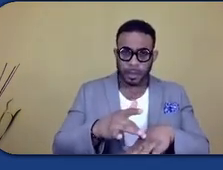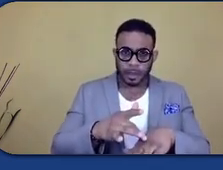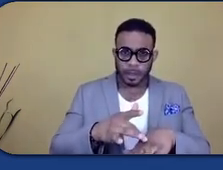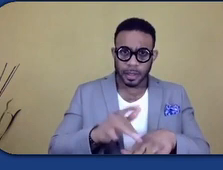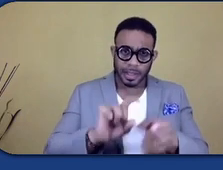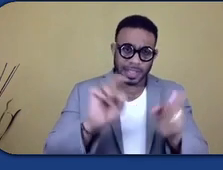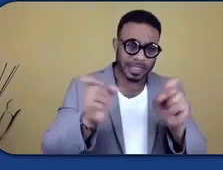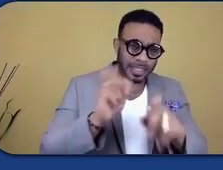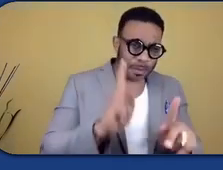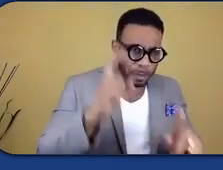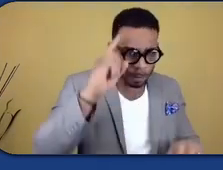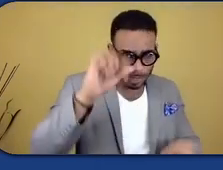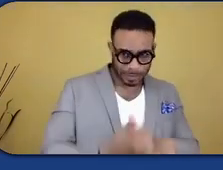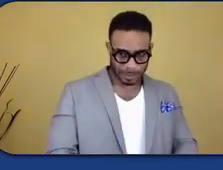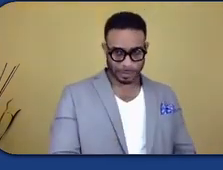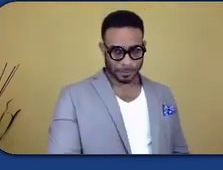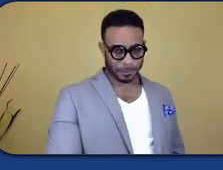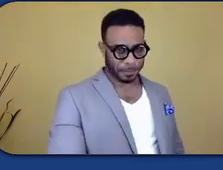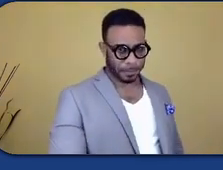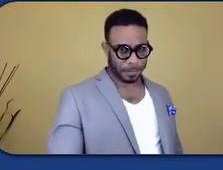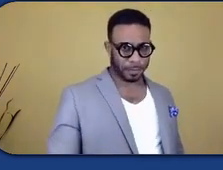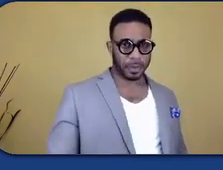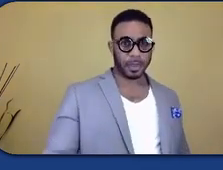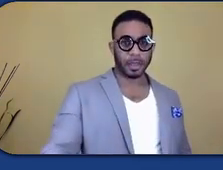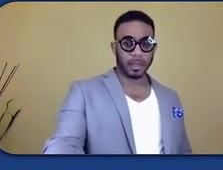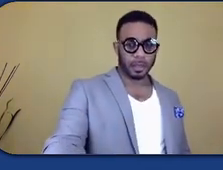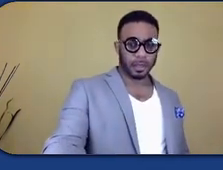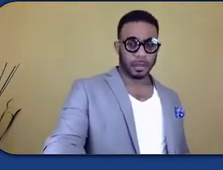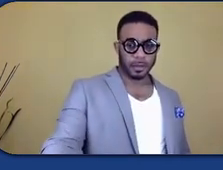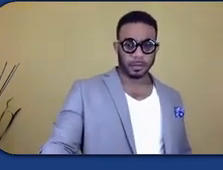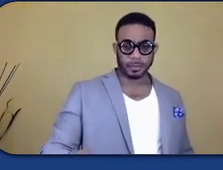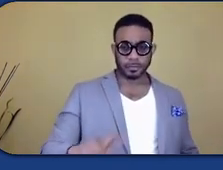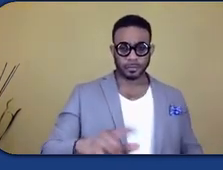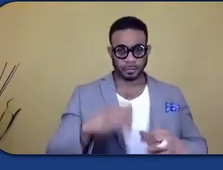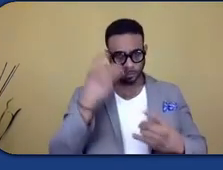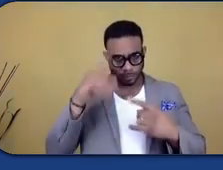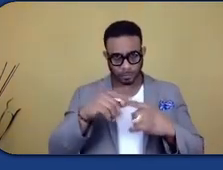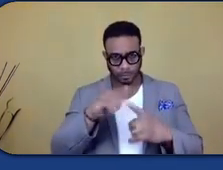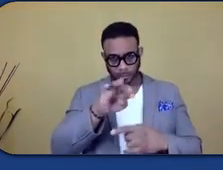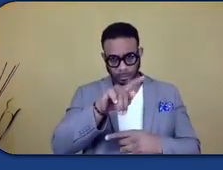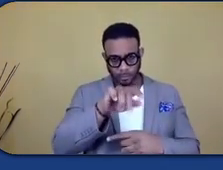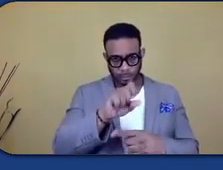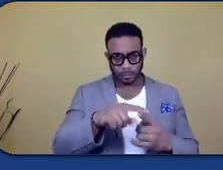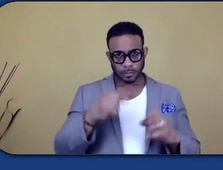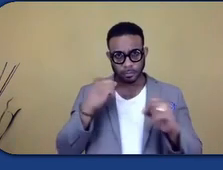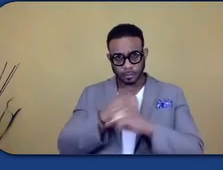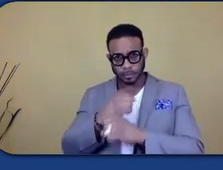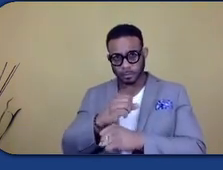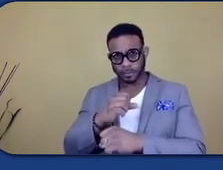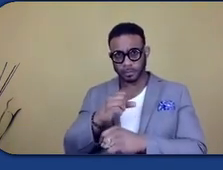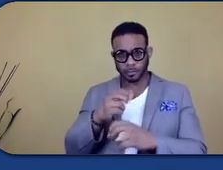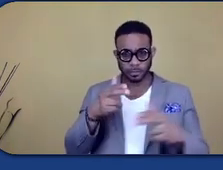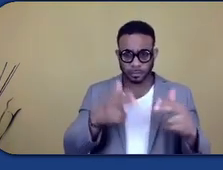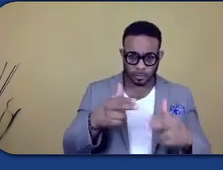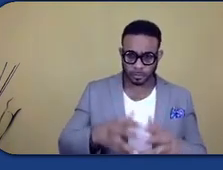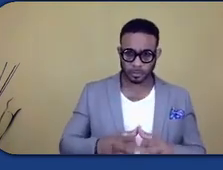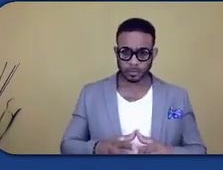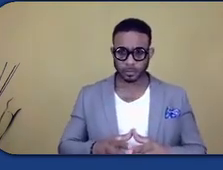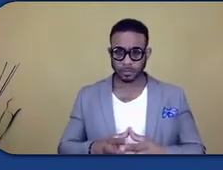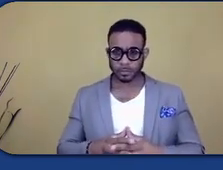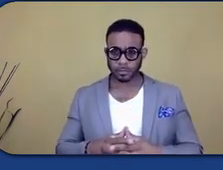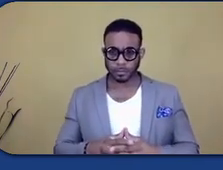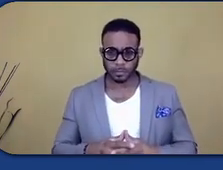create a space that changes people's mindset, redirect them from thinking about bullets and fighting,